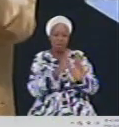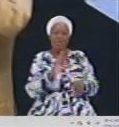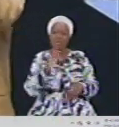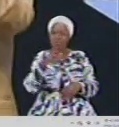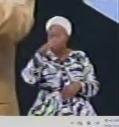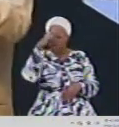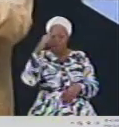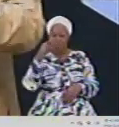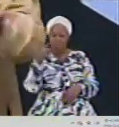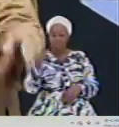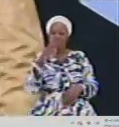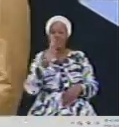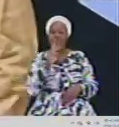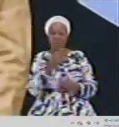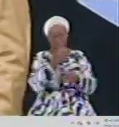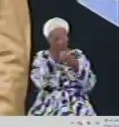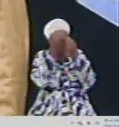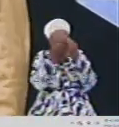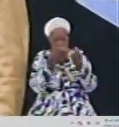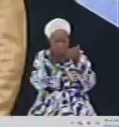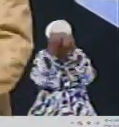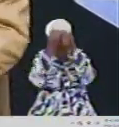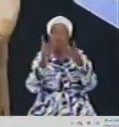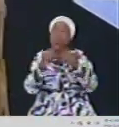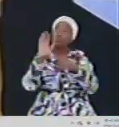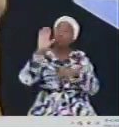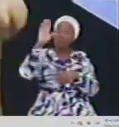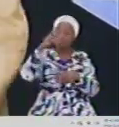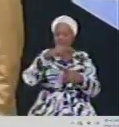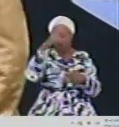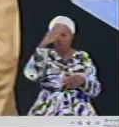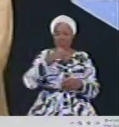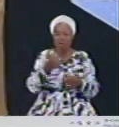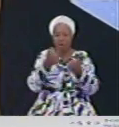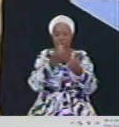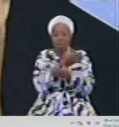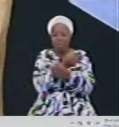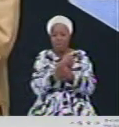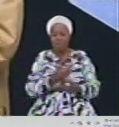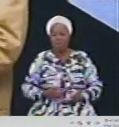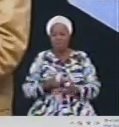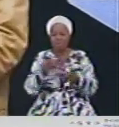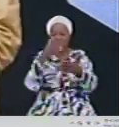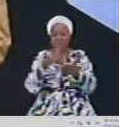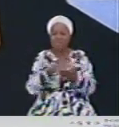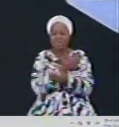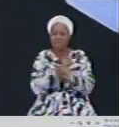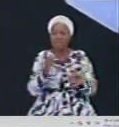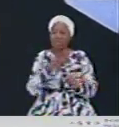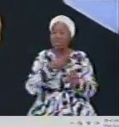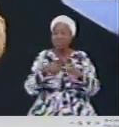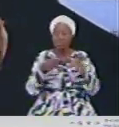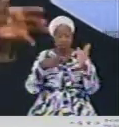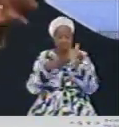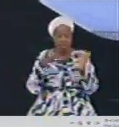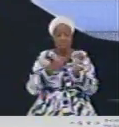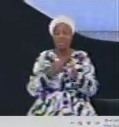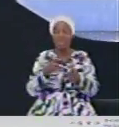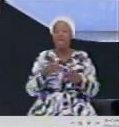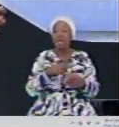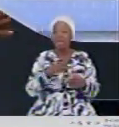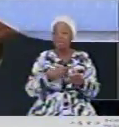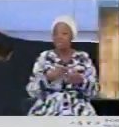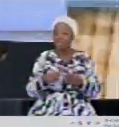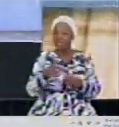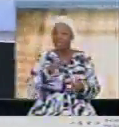you're obedient to him, and because you're born again, and you show the evidence of being born again. He said,